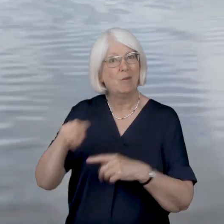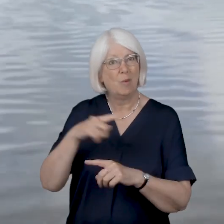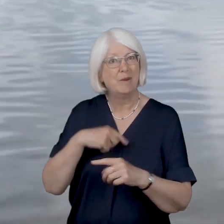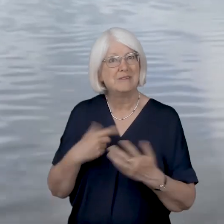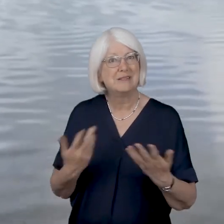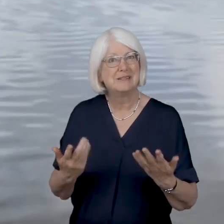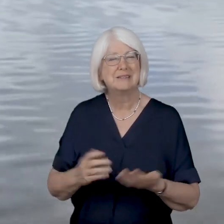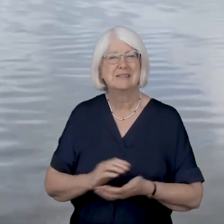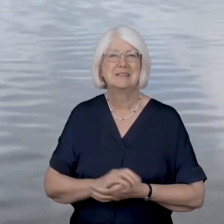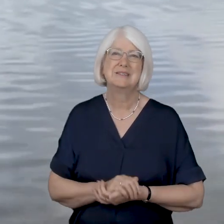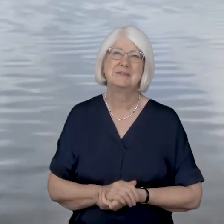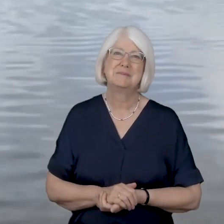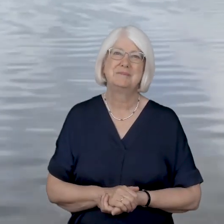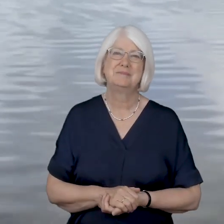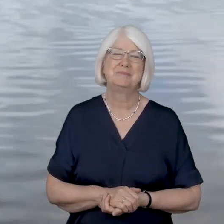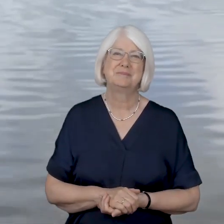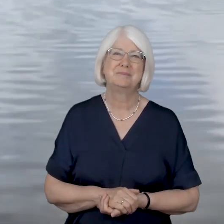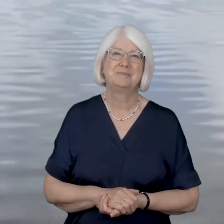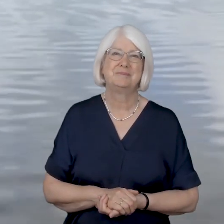all?